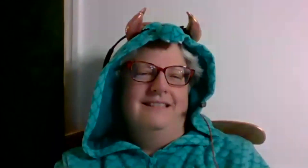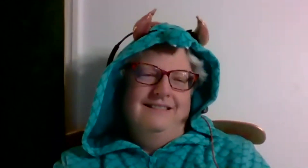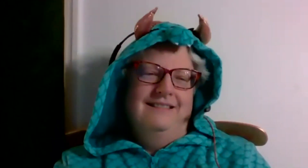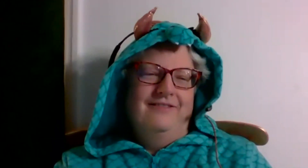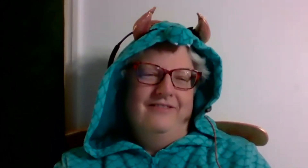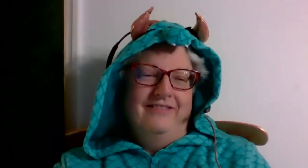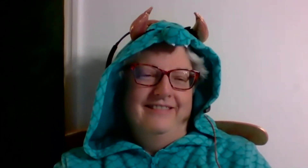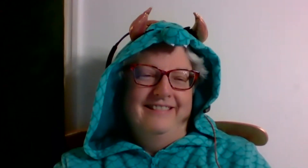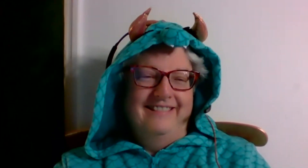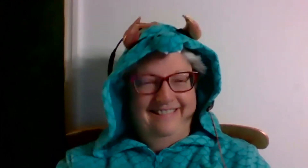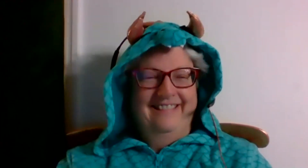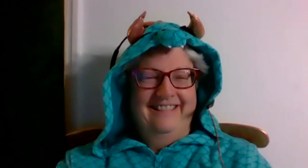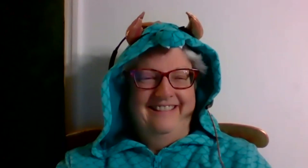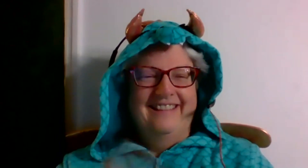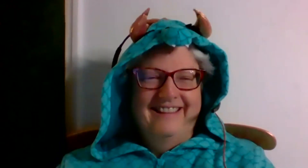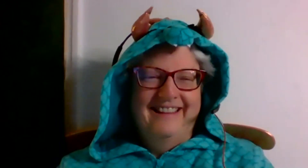cat.